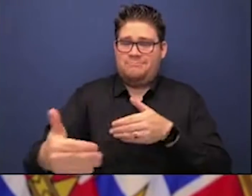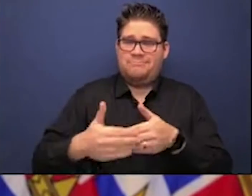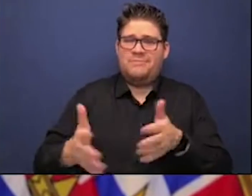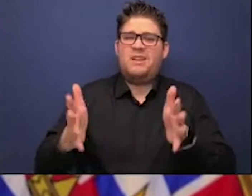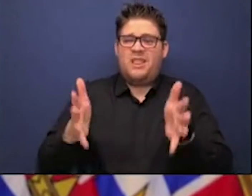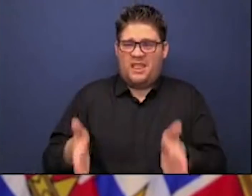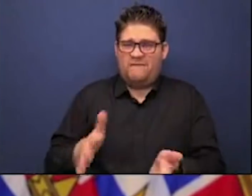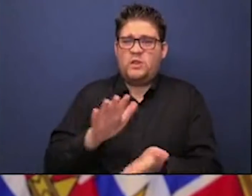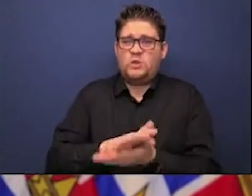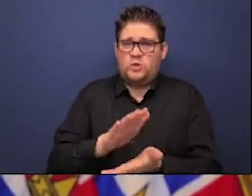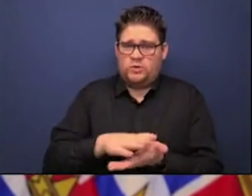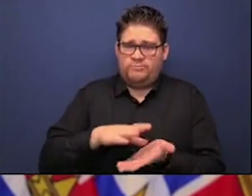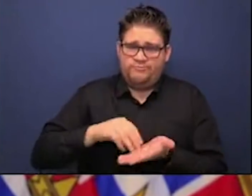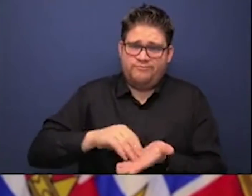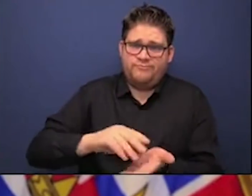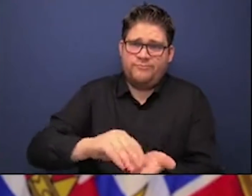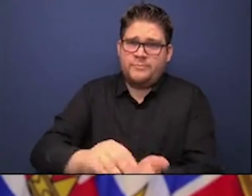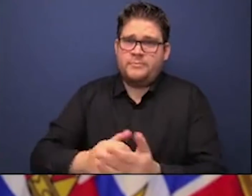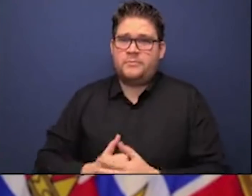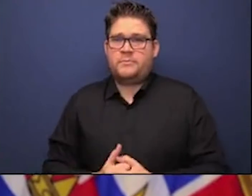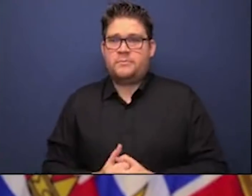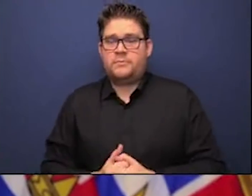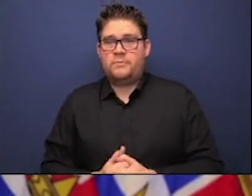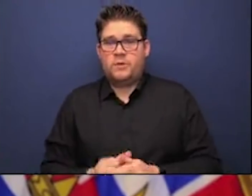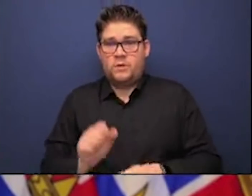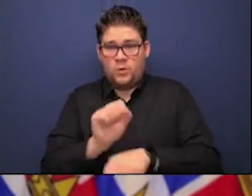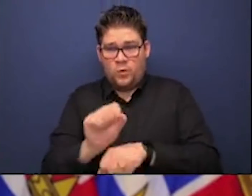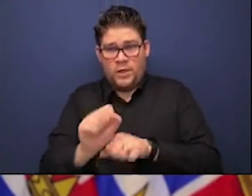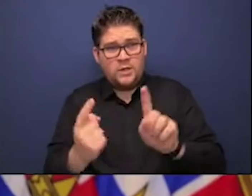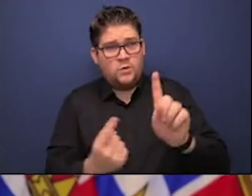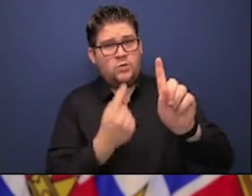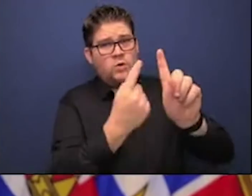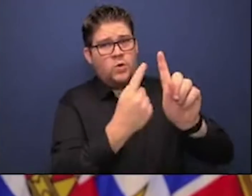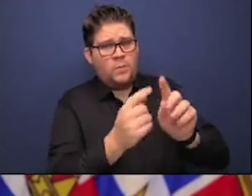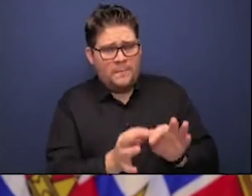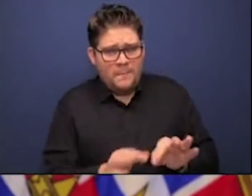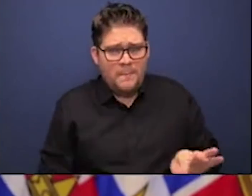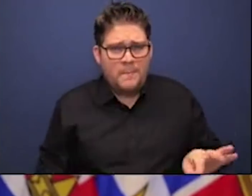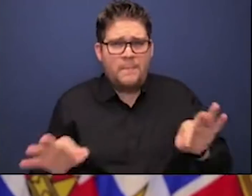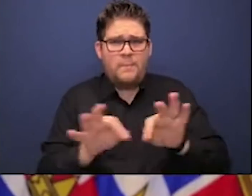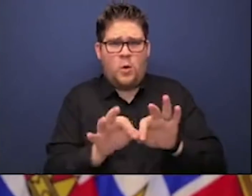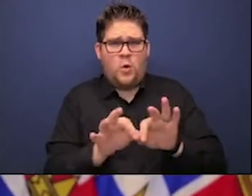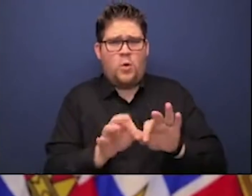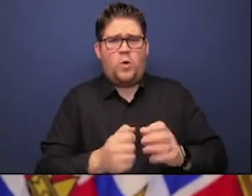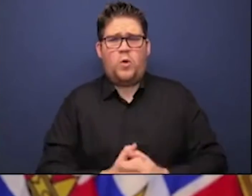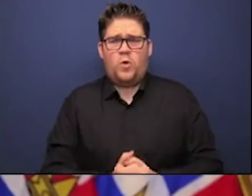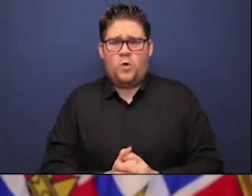making a difference, and we must remain focused on the critical task ahead of us. Thank you.